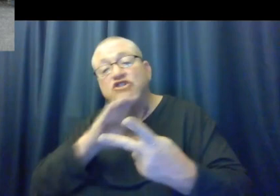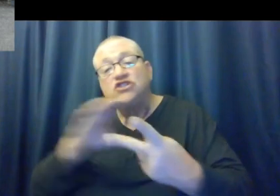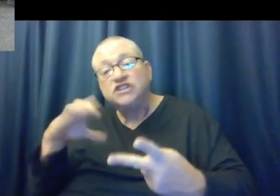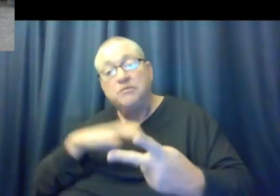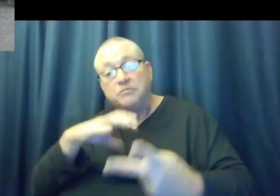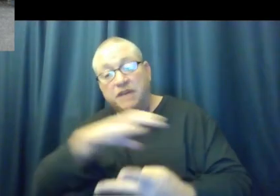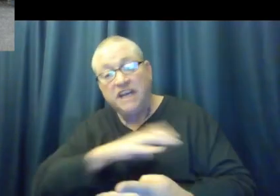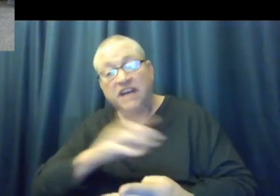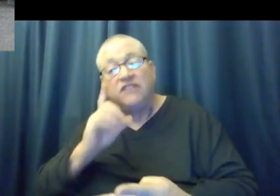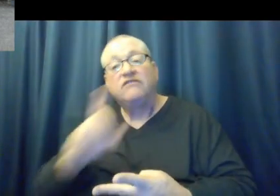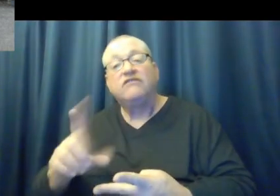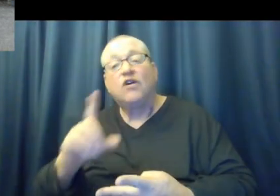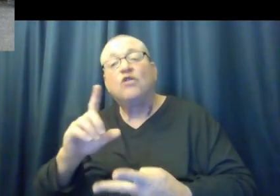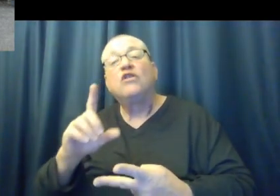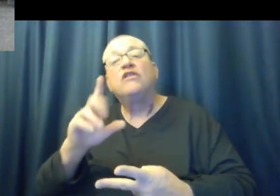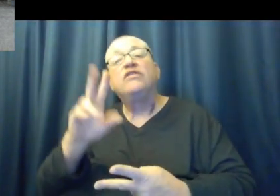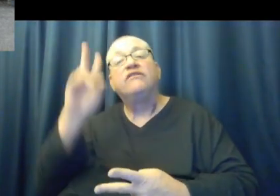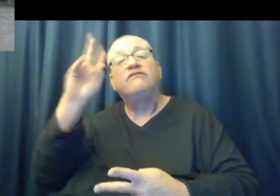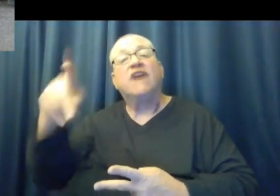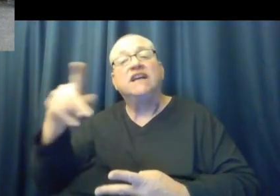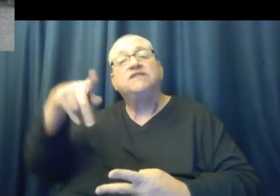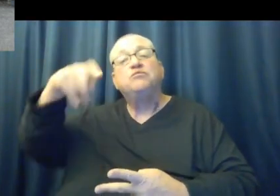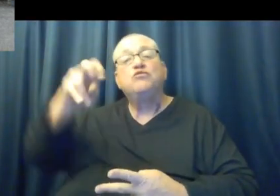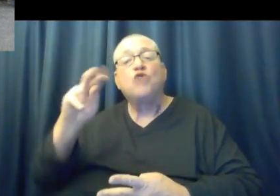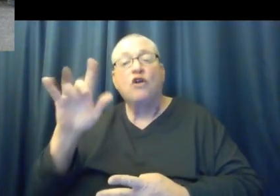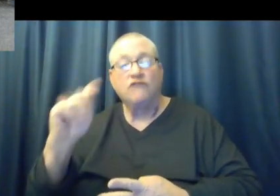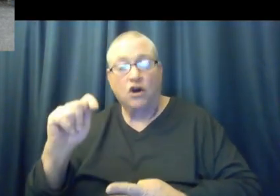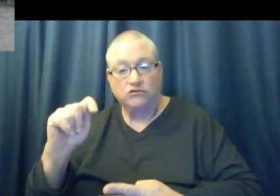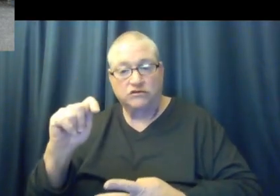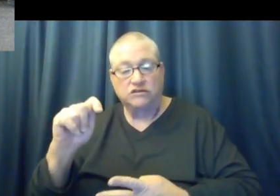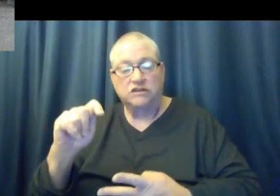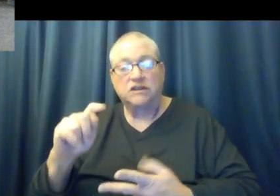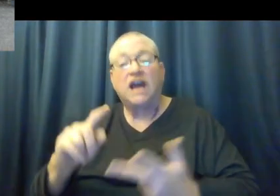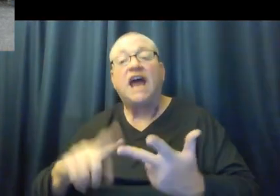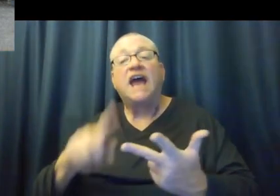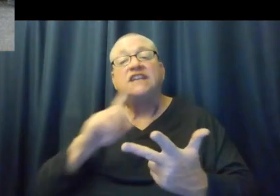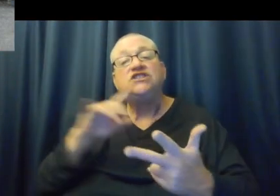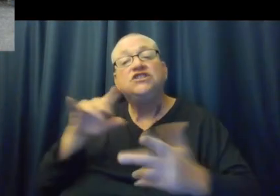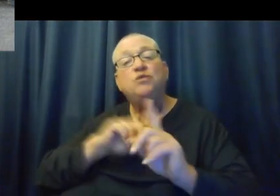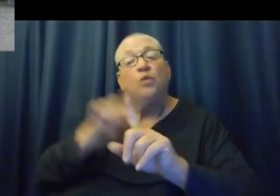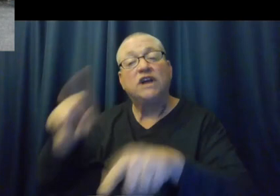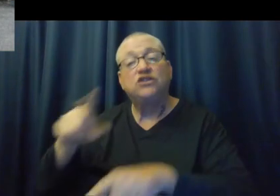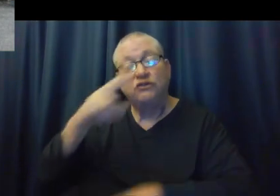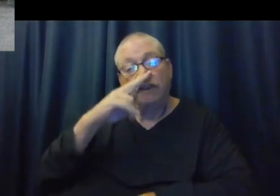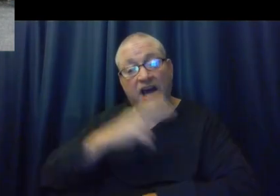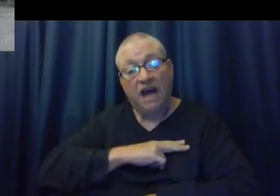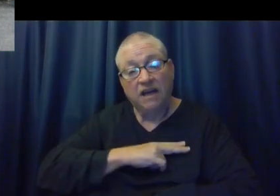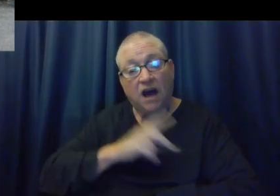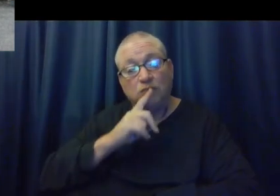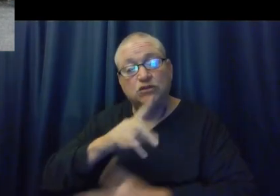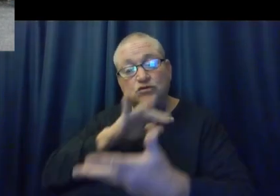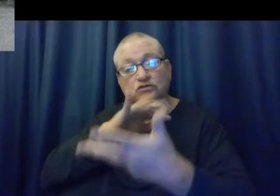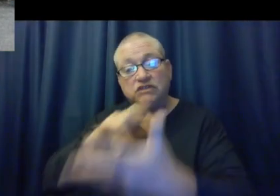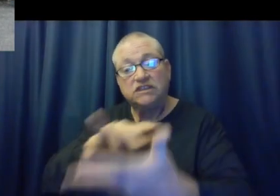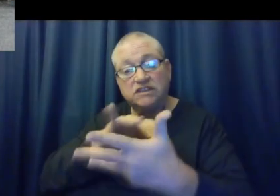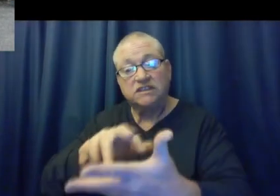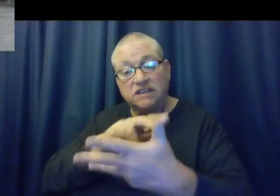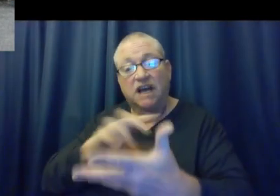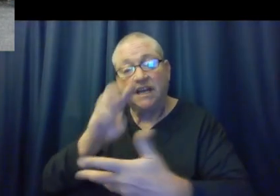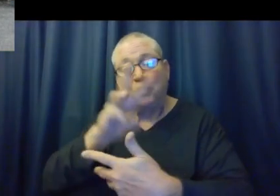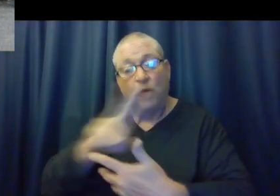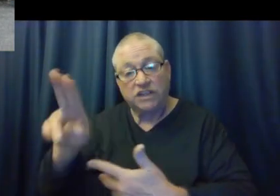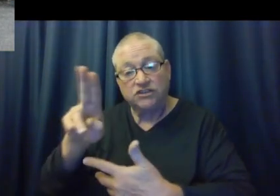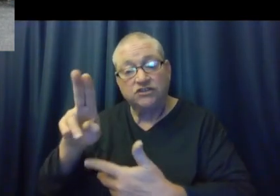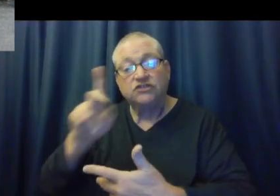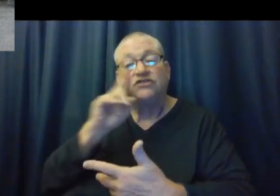the university-wide search committee for the Vice Provost for Outreach and Continuing Education, and she traveled to Vietnam with study group to promote